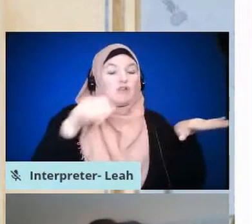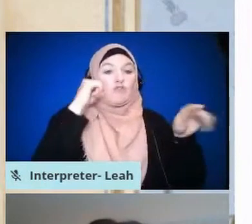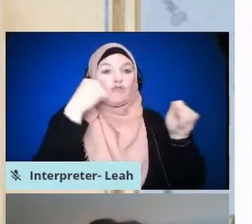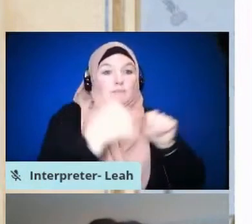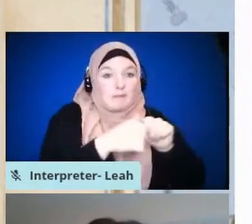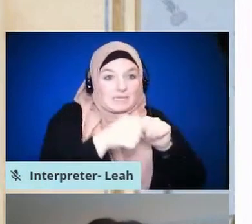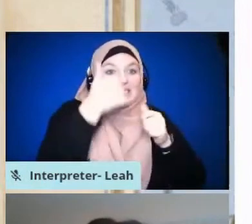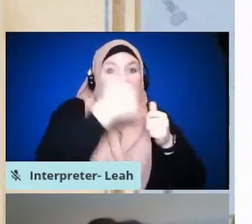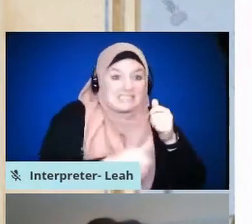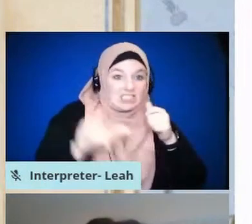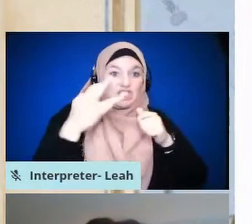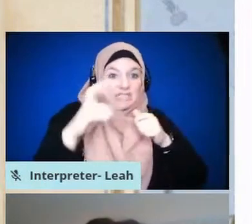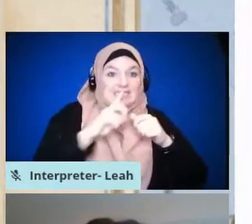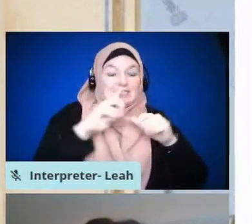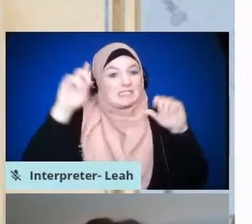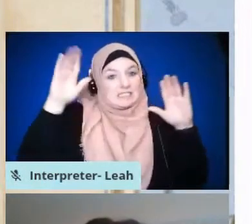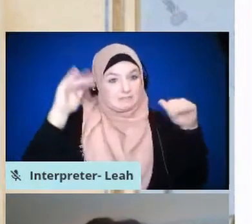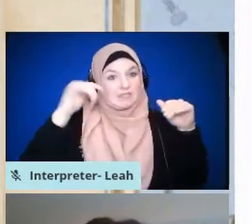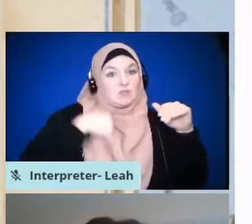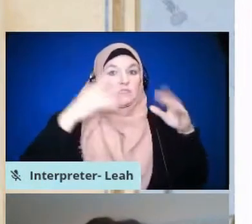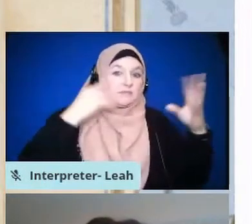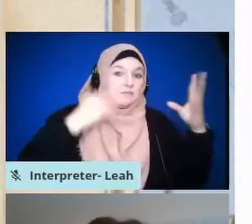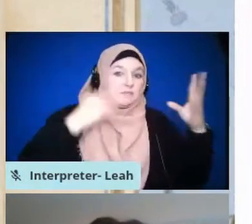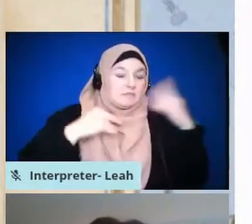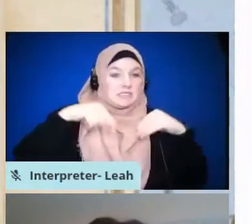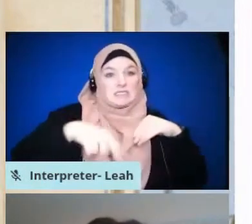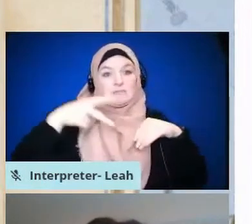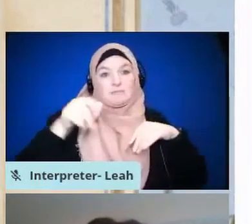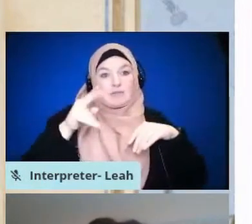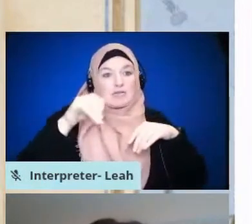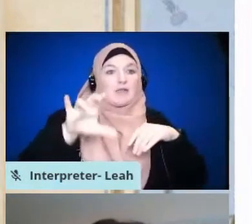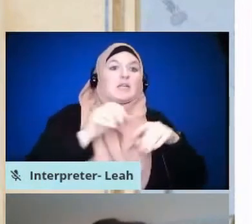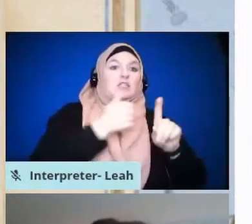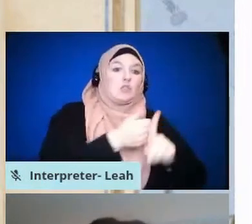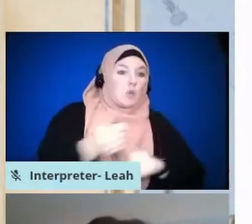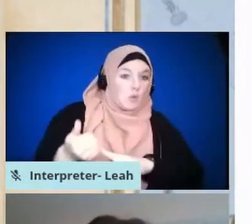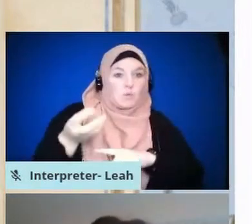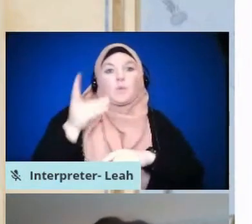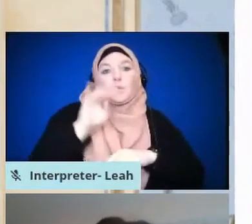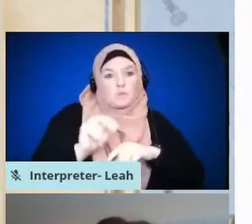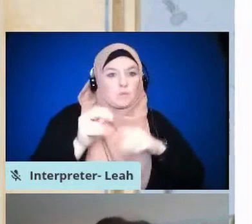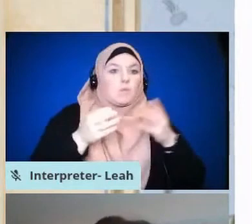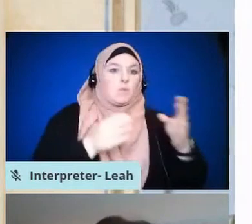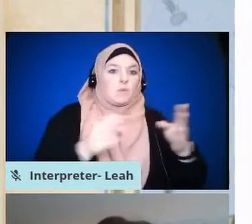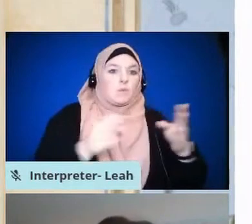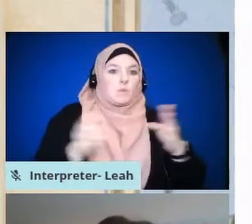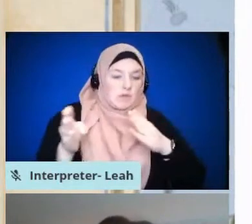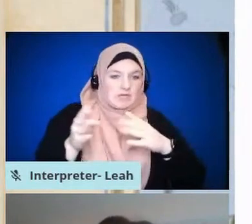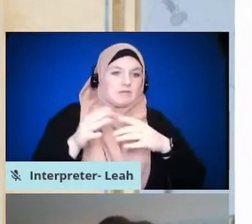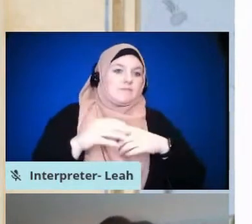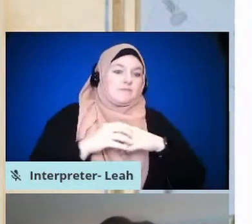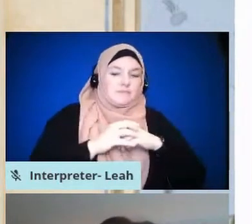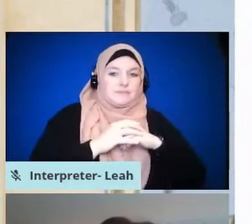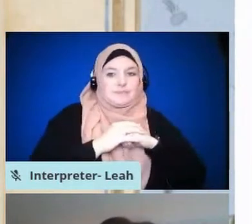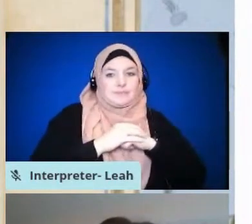that each child is expected to experience this pandemic in his or her own unique